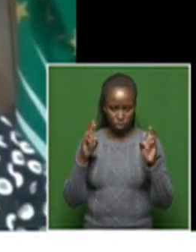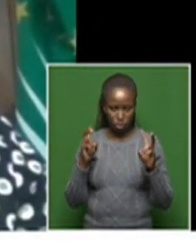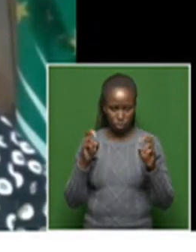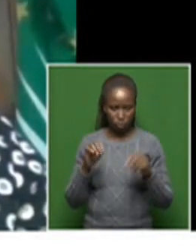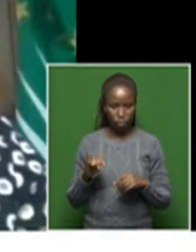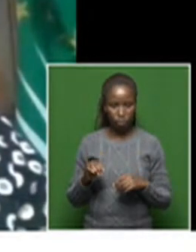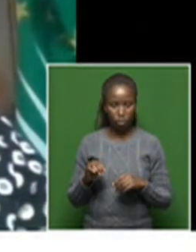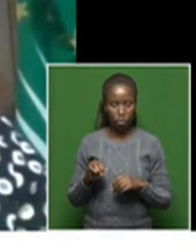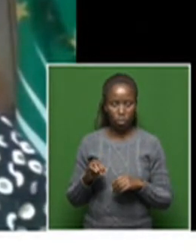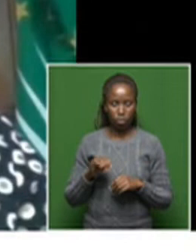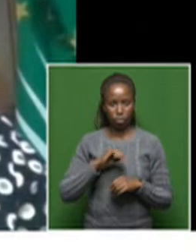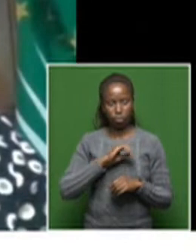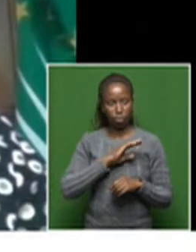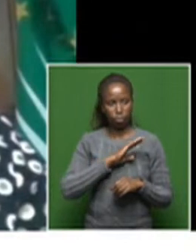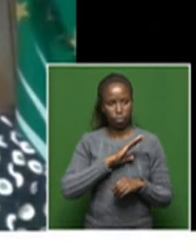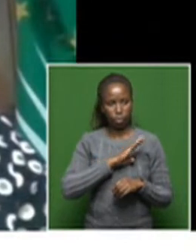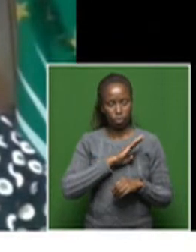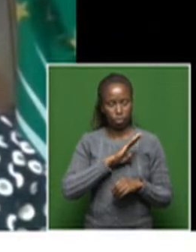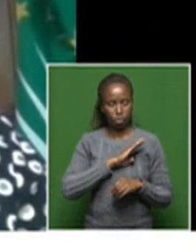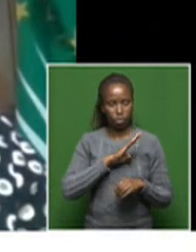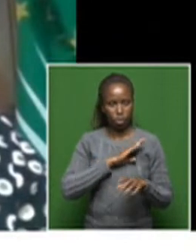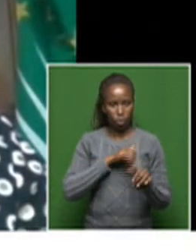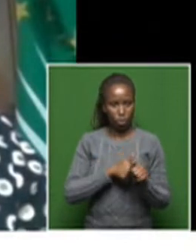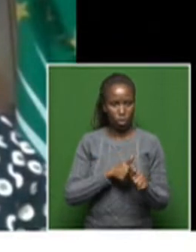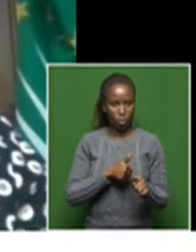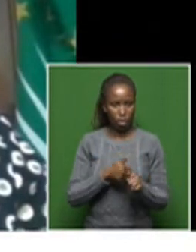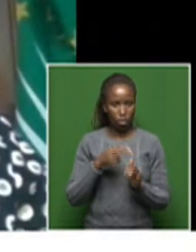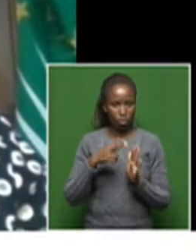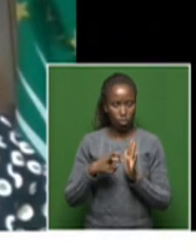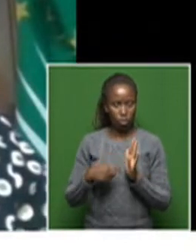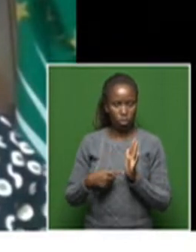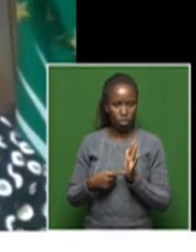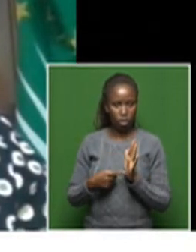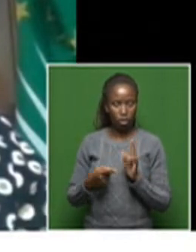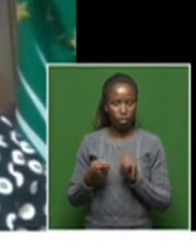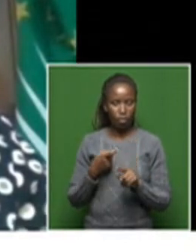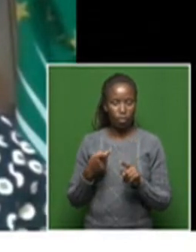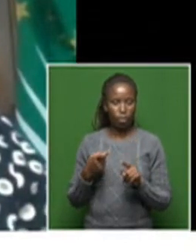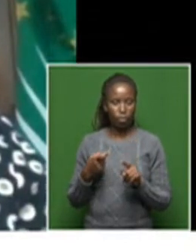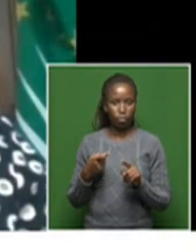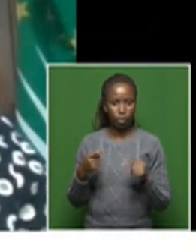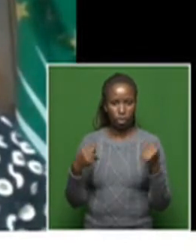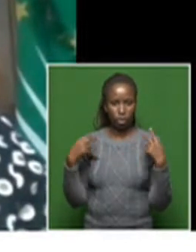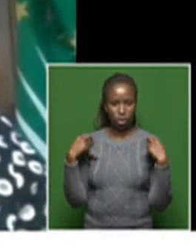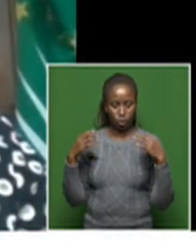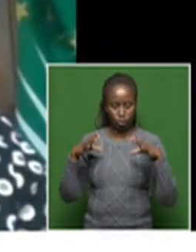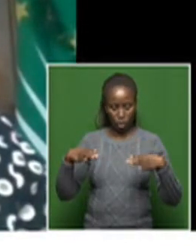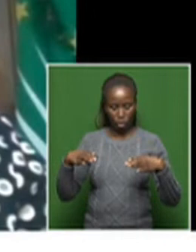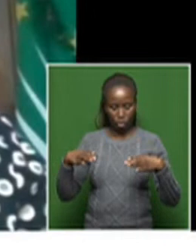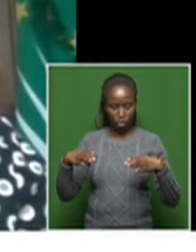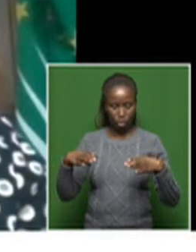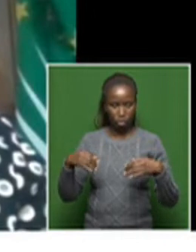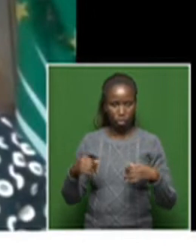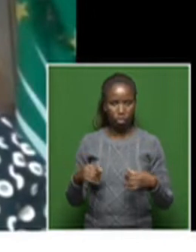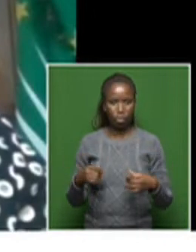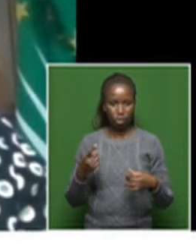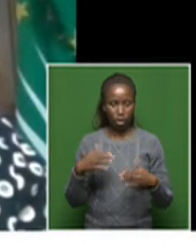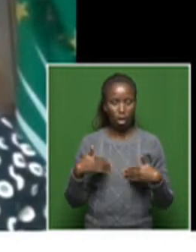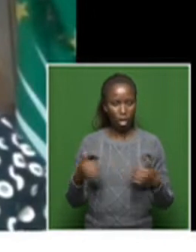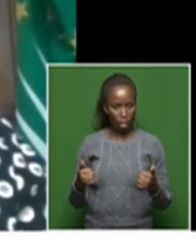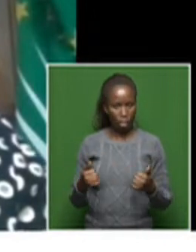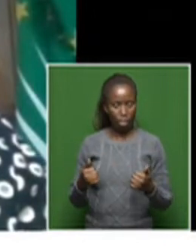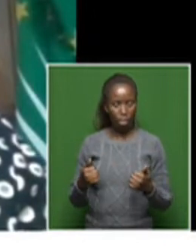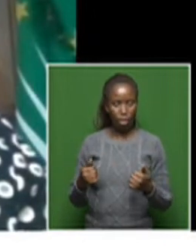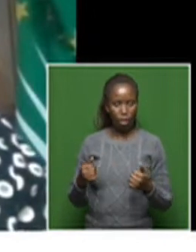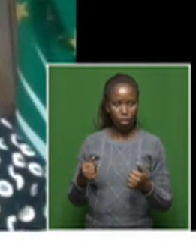military for compliance regulation that will be in the security cluster. The request that we received was the health practitioners to